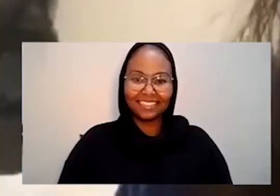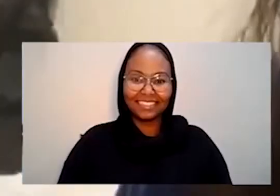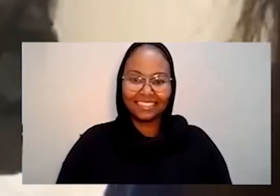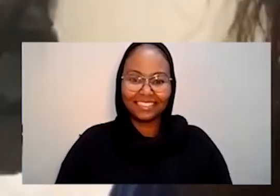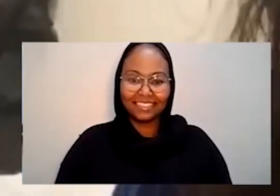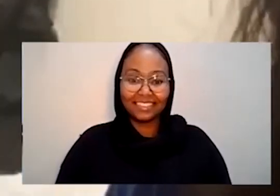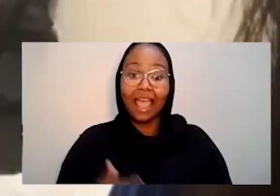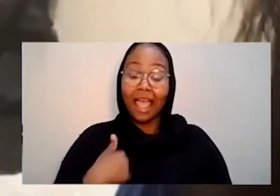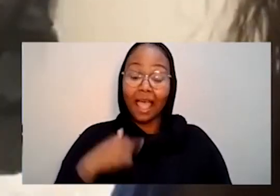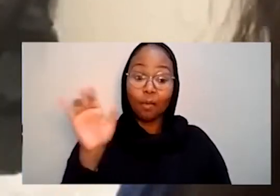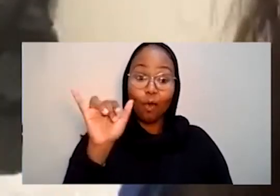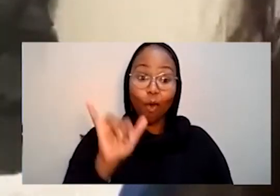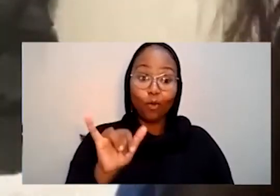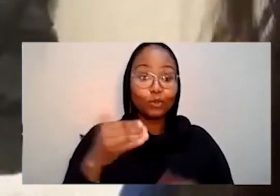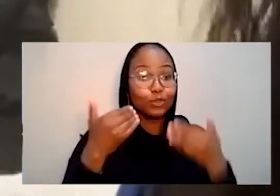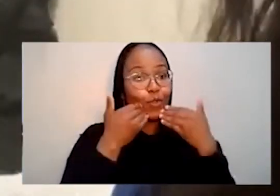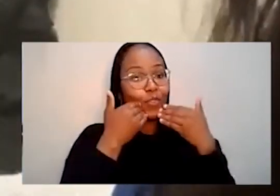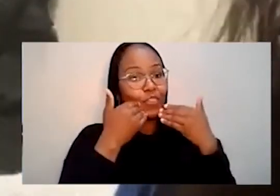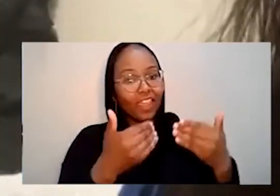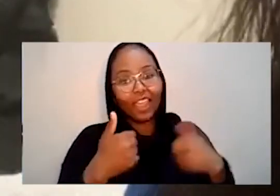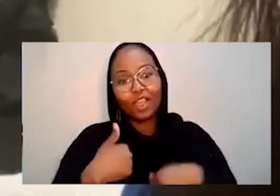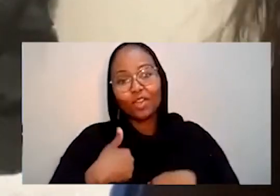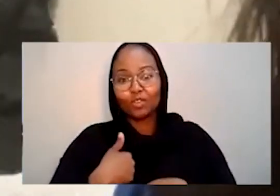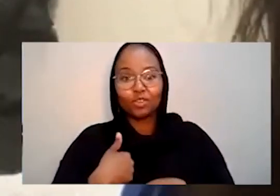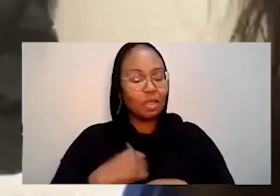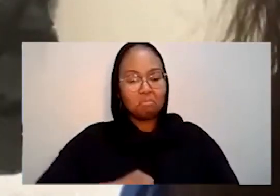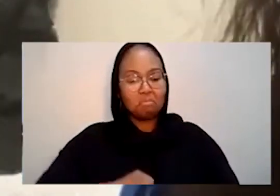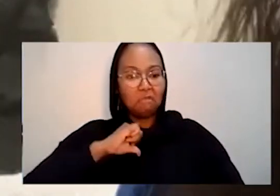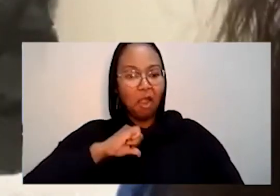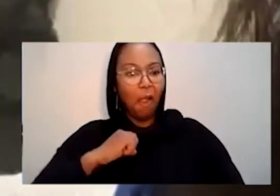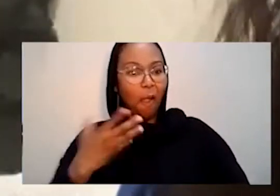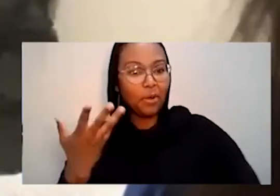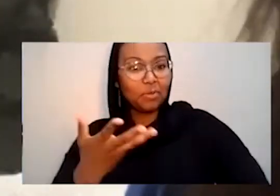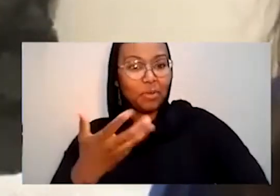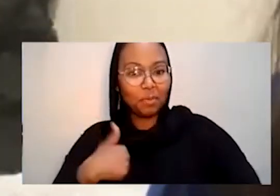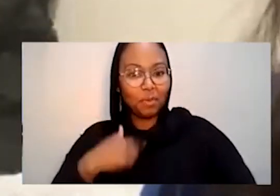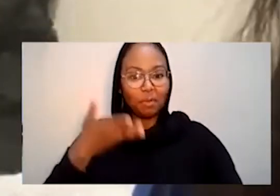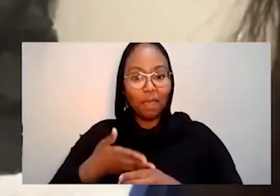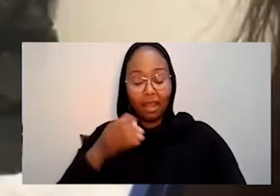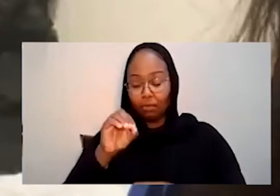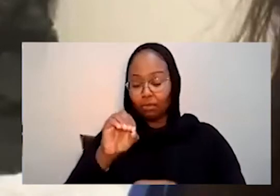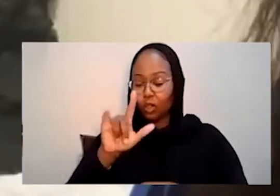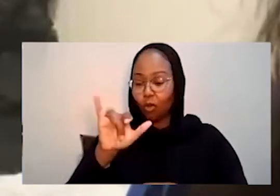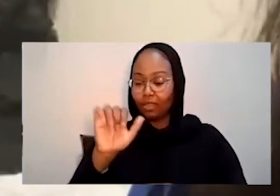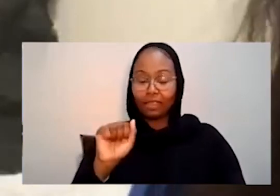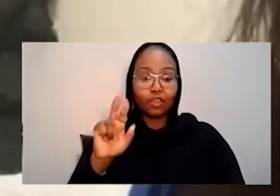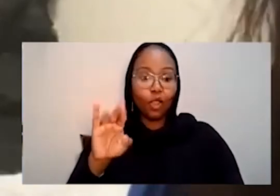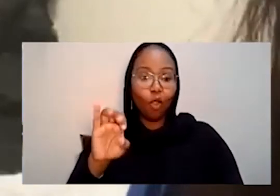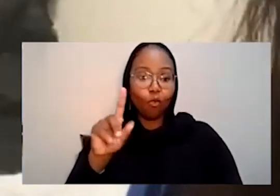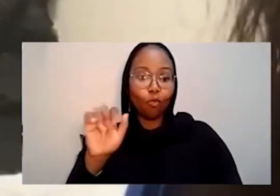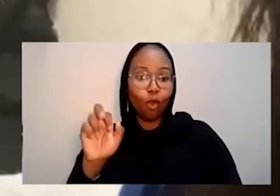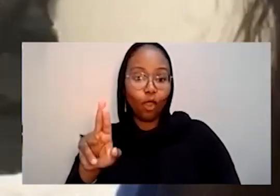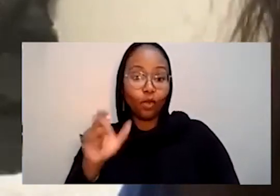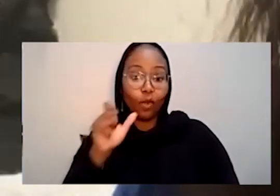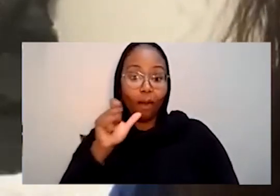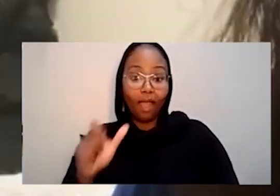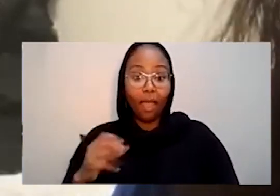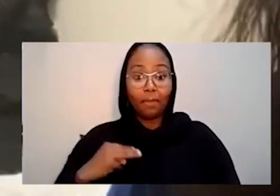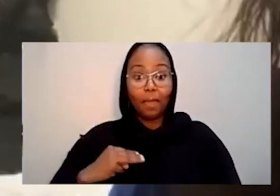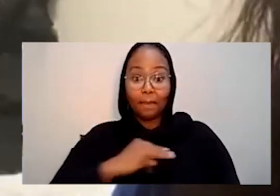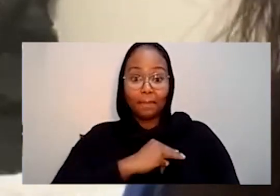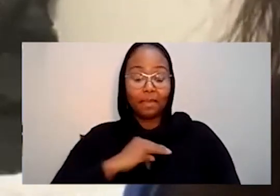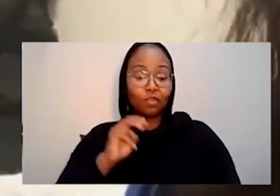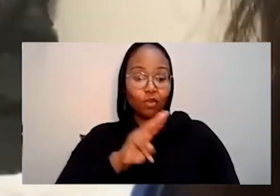I am also so thankful and proud to be part of this movement. My name is Olivia Rotter, and I am a member of the West Hartford Teen